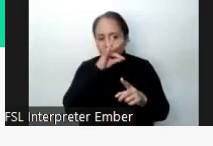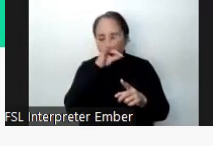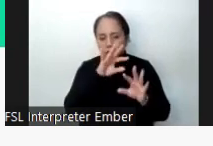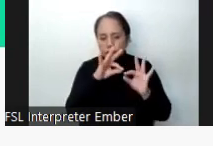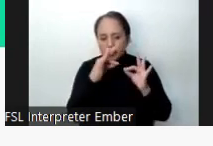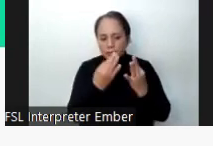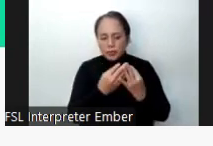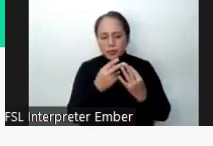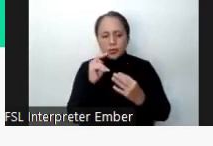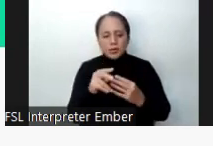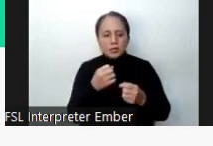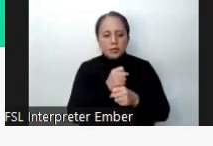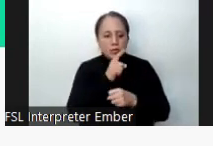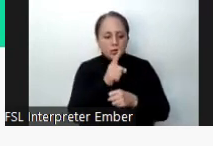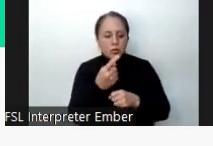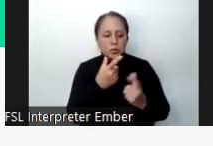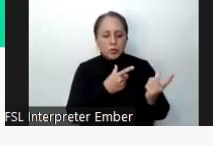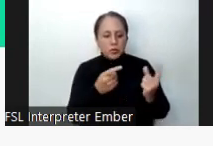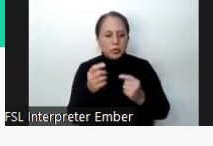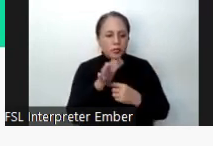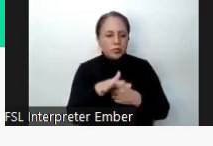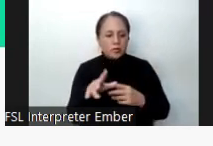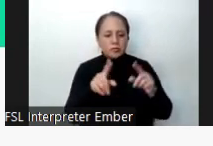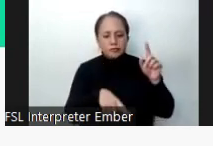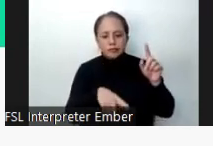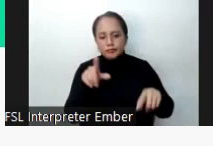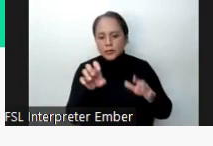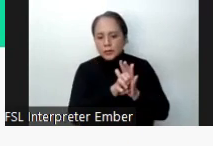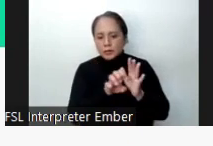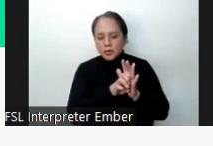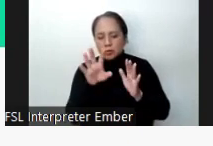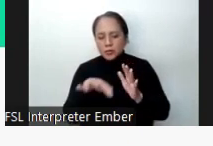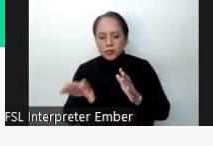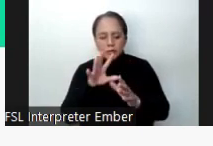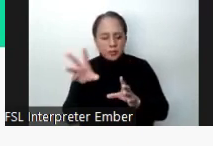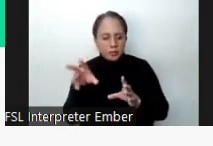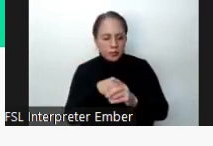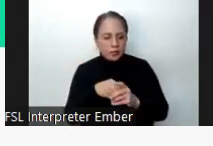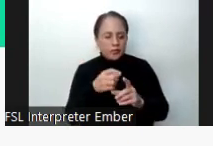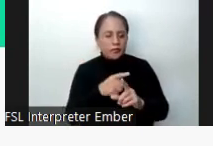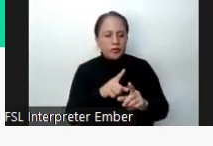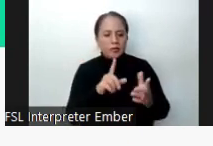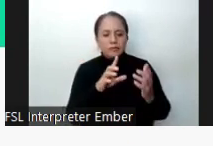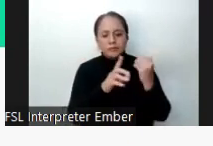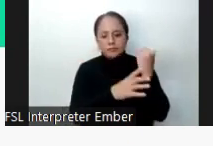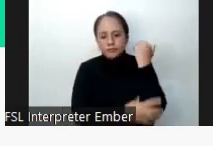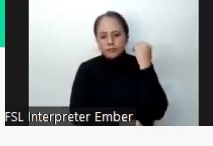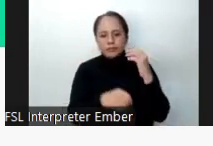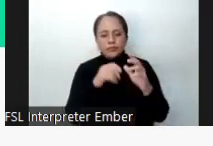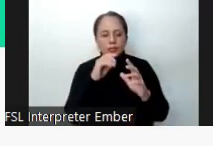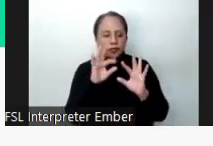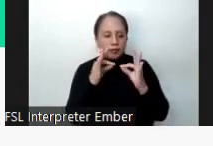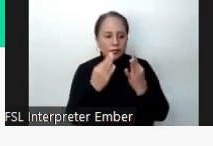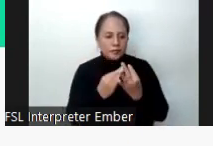families, we need to make sure that we do a maximum variation sampling among our participants from low SES families.